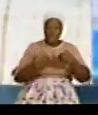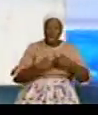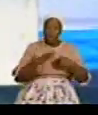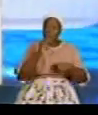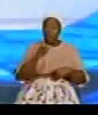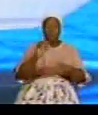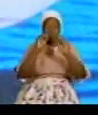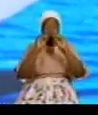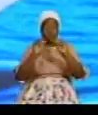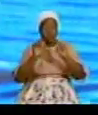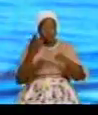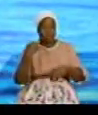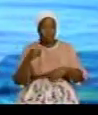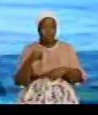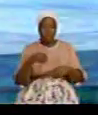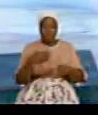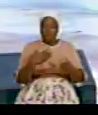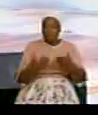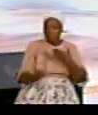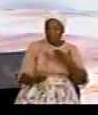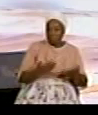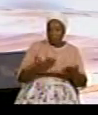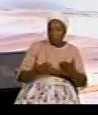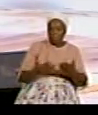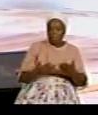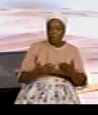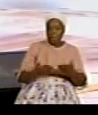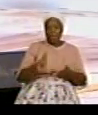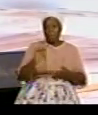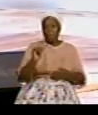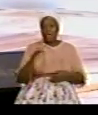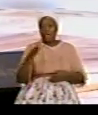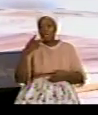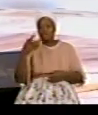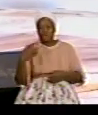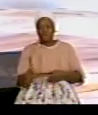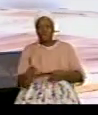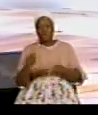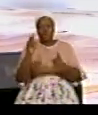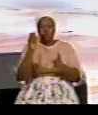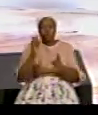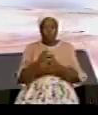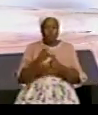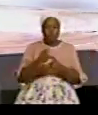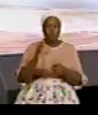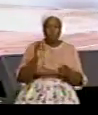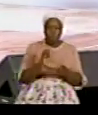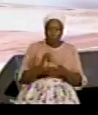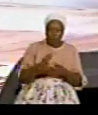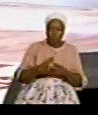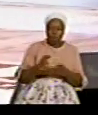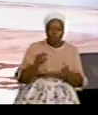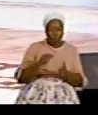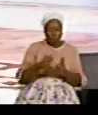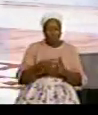taught, whether by the word or by our